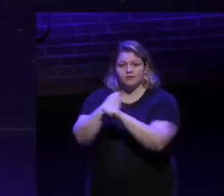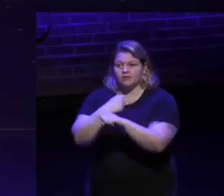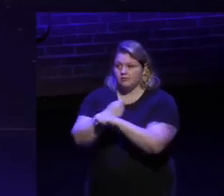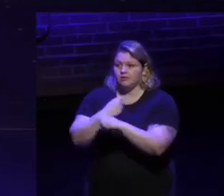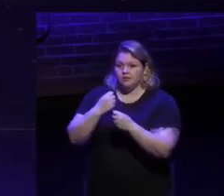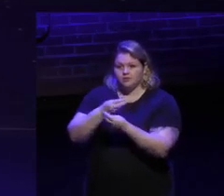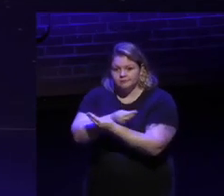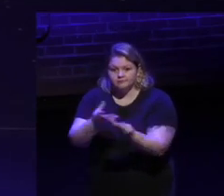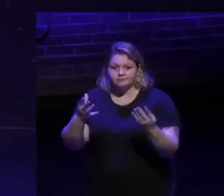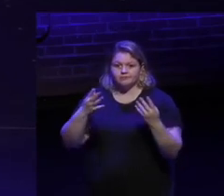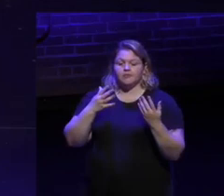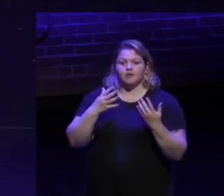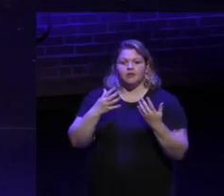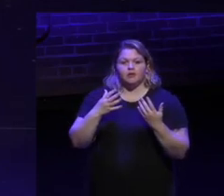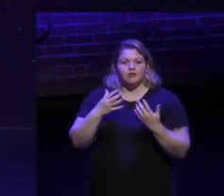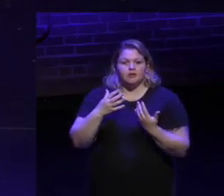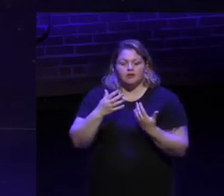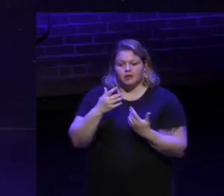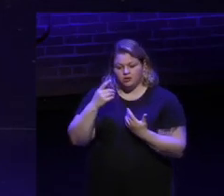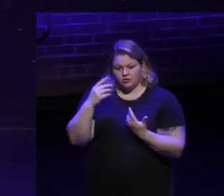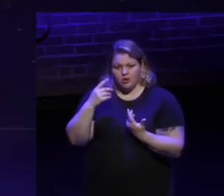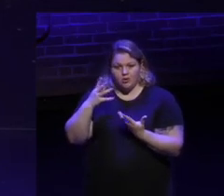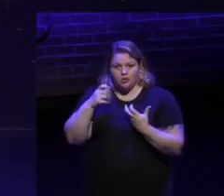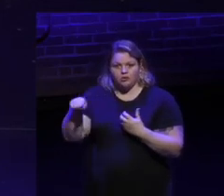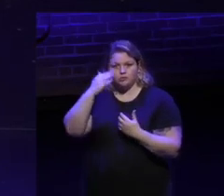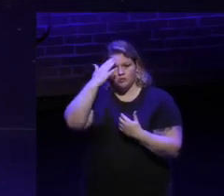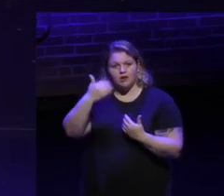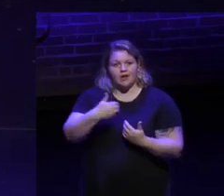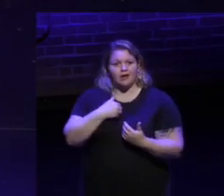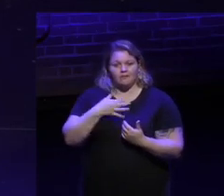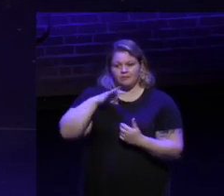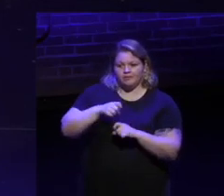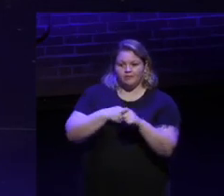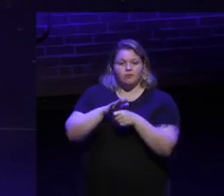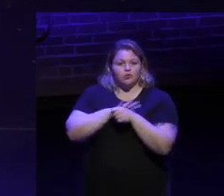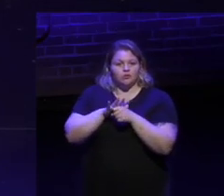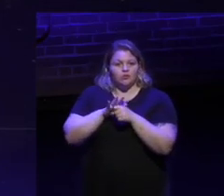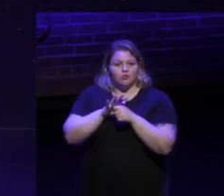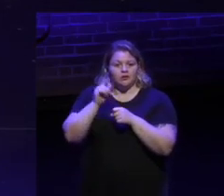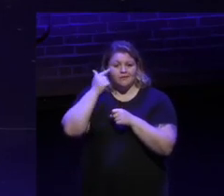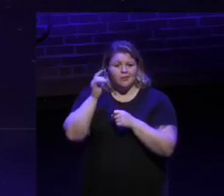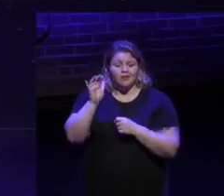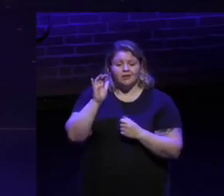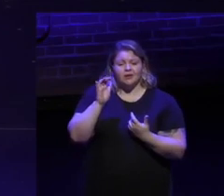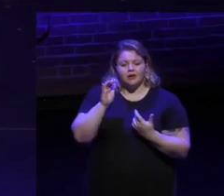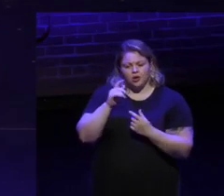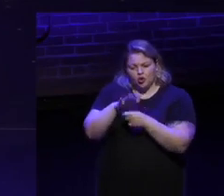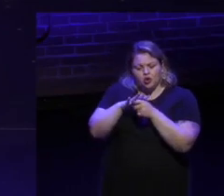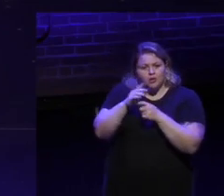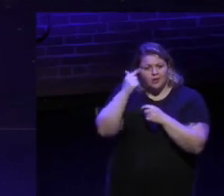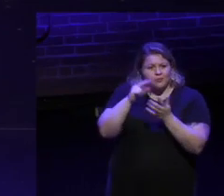benefit coming from your local government. And if you think about what local government does, it's frankly the branch of government we all rely on the most, educating our